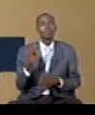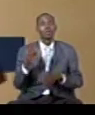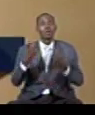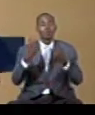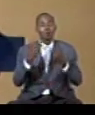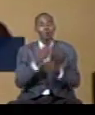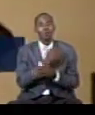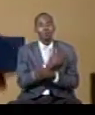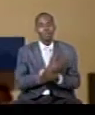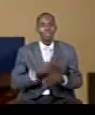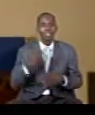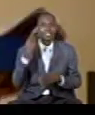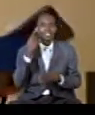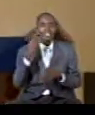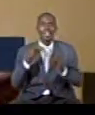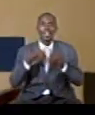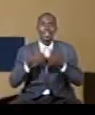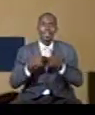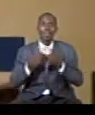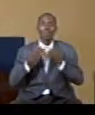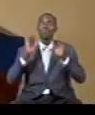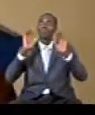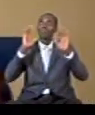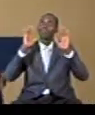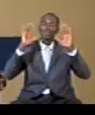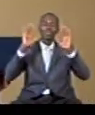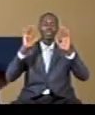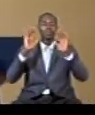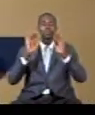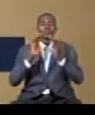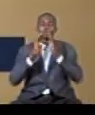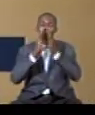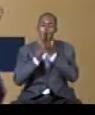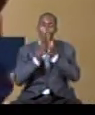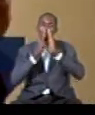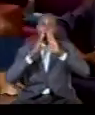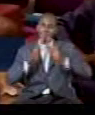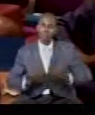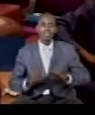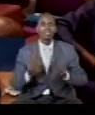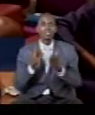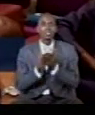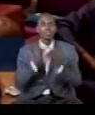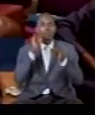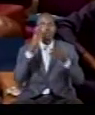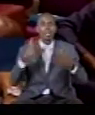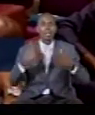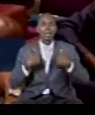how wonderful peace that I have. Praise the